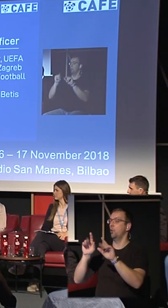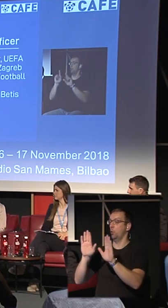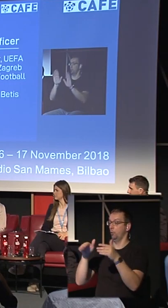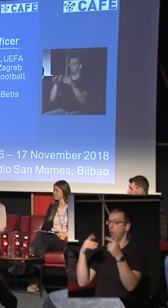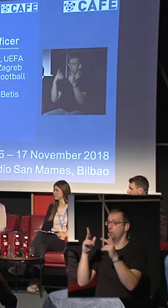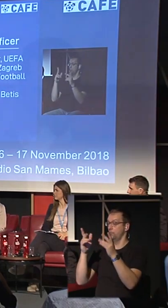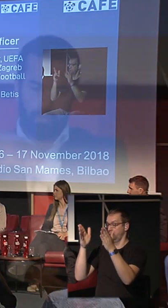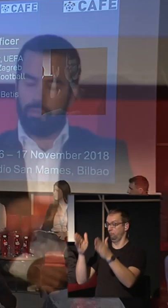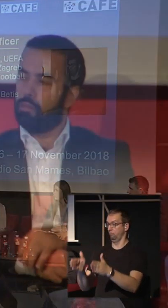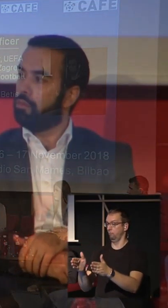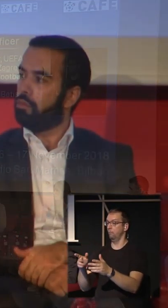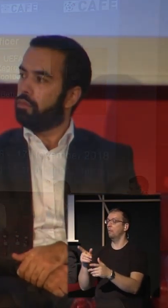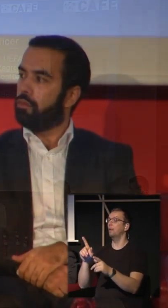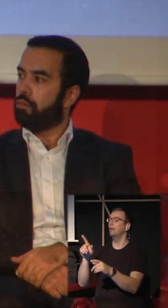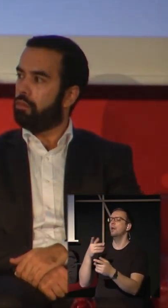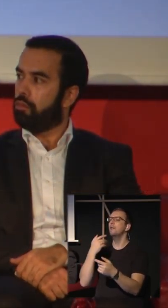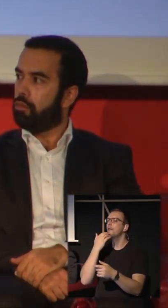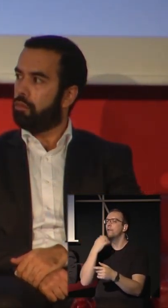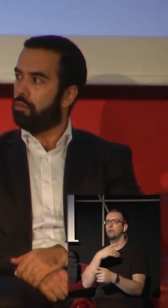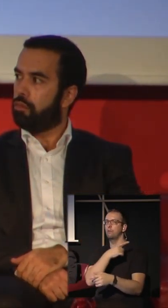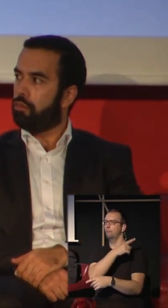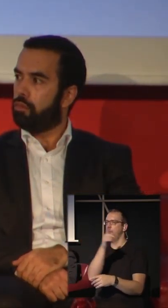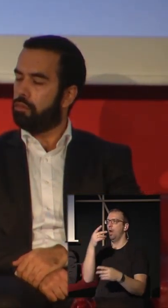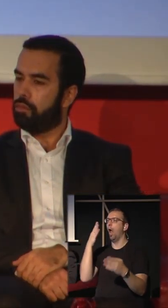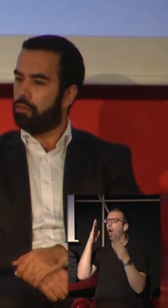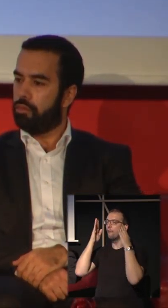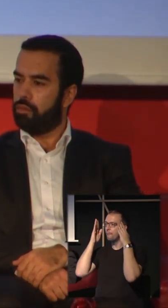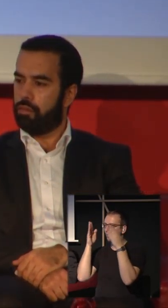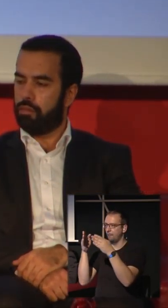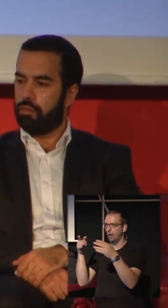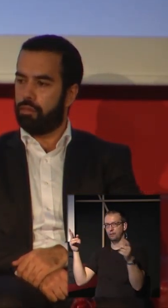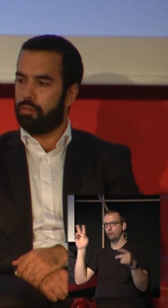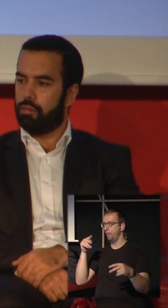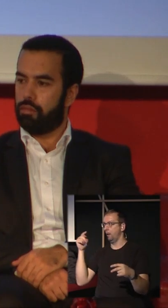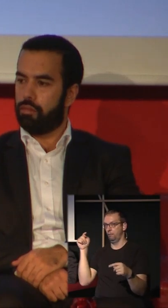than 1,200 tickets requests, and